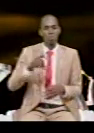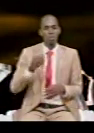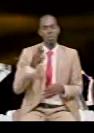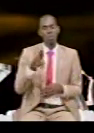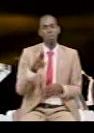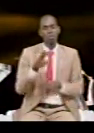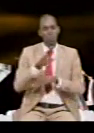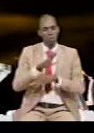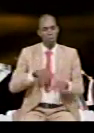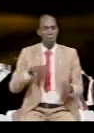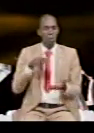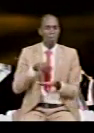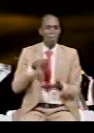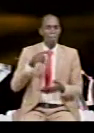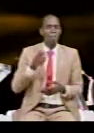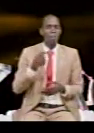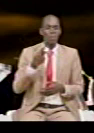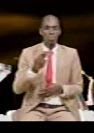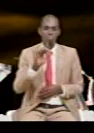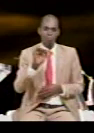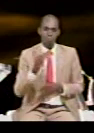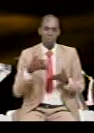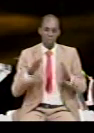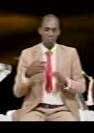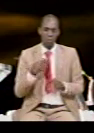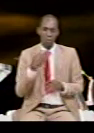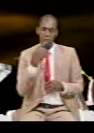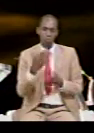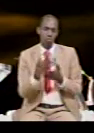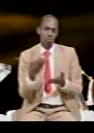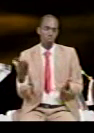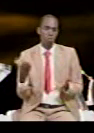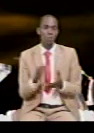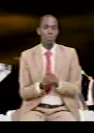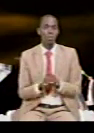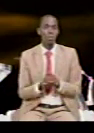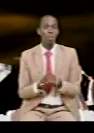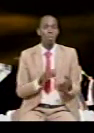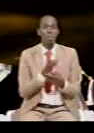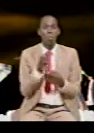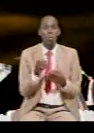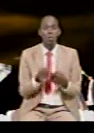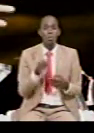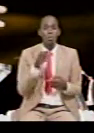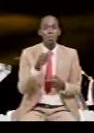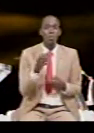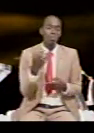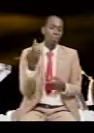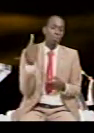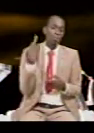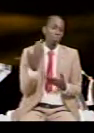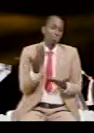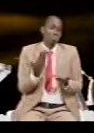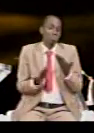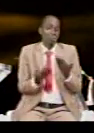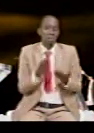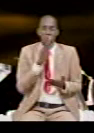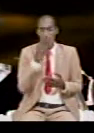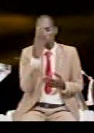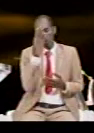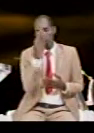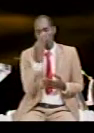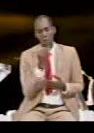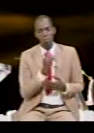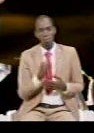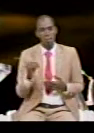Simon, let me tell you something. There is, when you were probably, maybe you were sleeping, Satan in